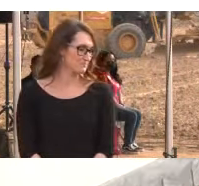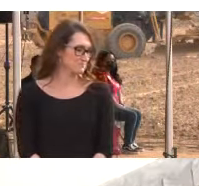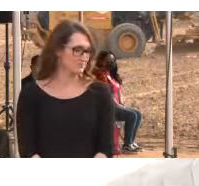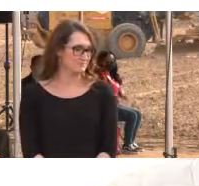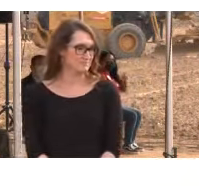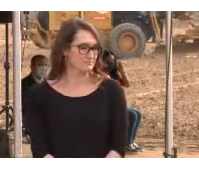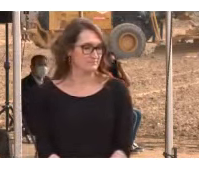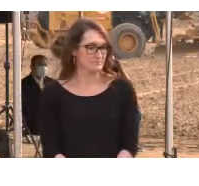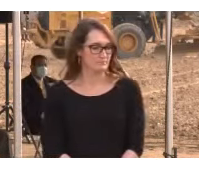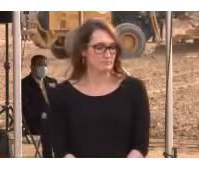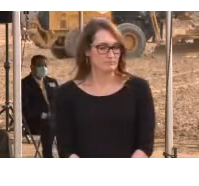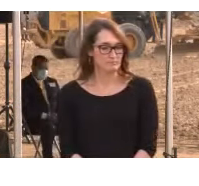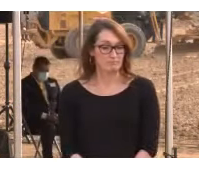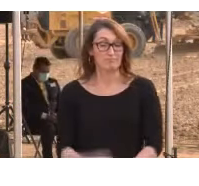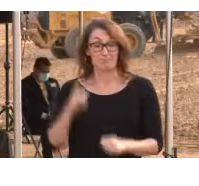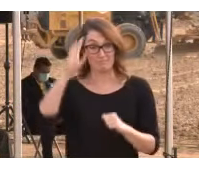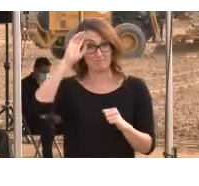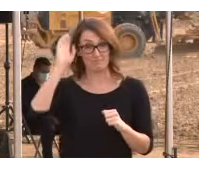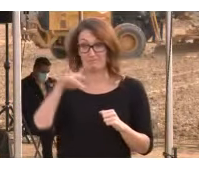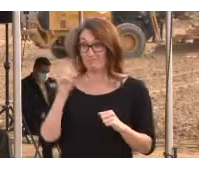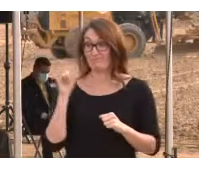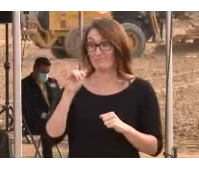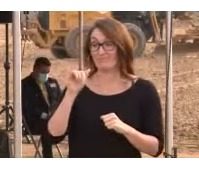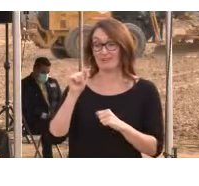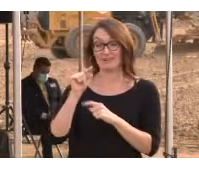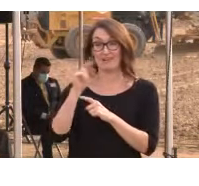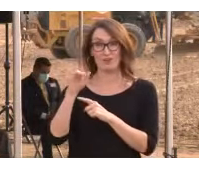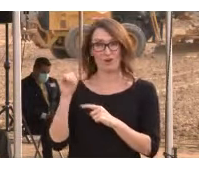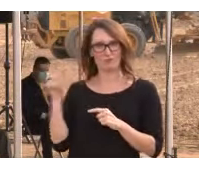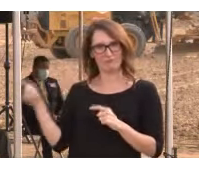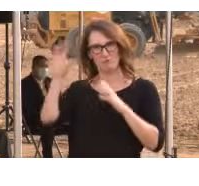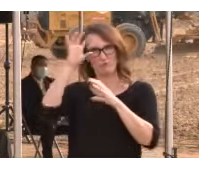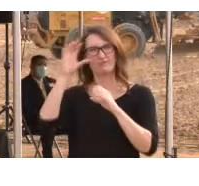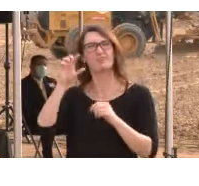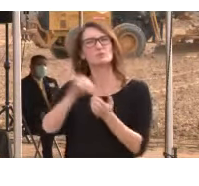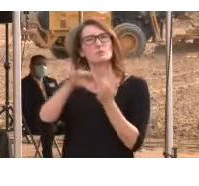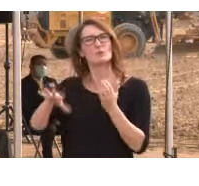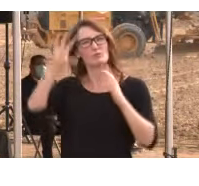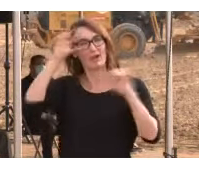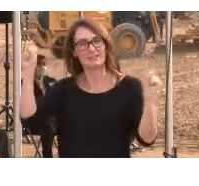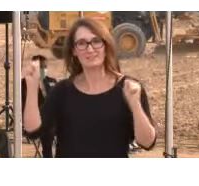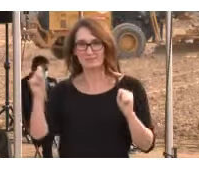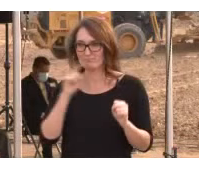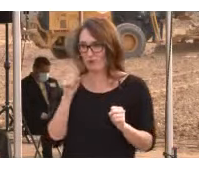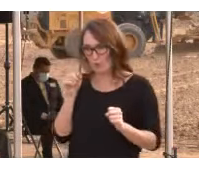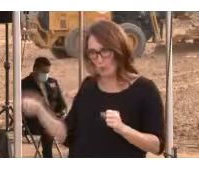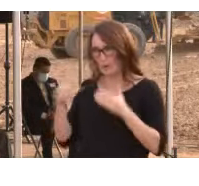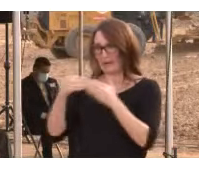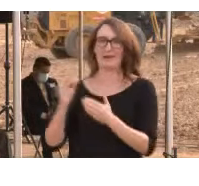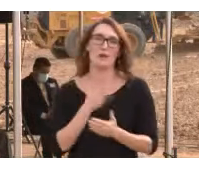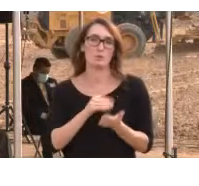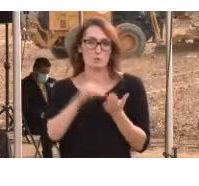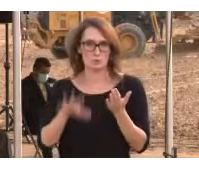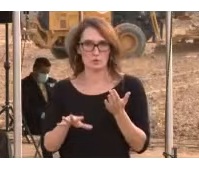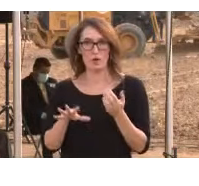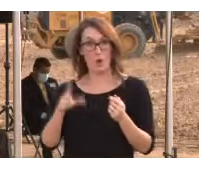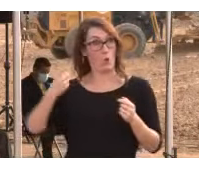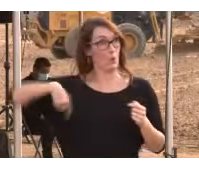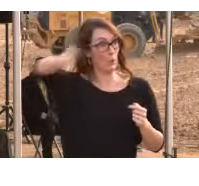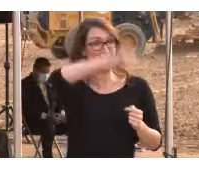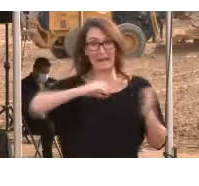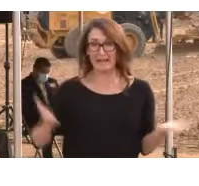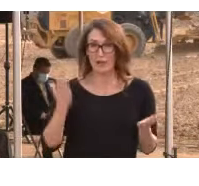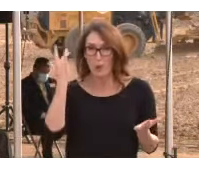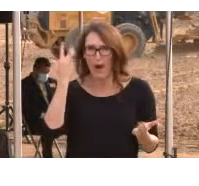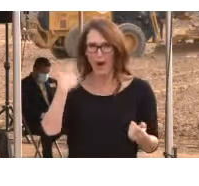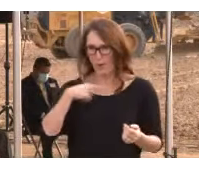You know, Yatsari, you are leading our students, and you're the reason why we're here, because we believe in